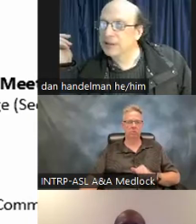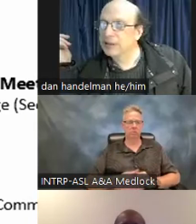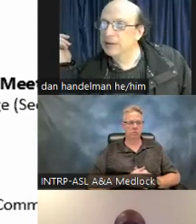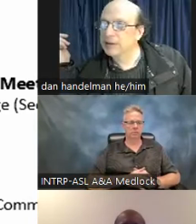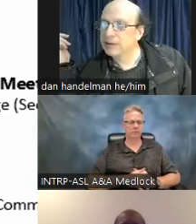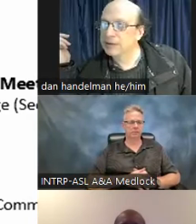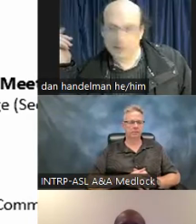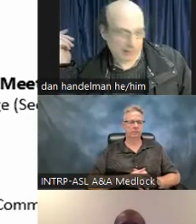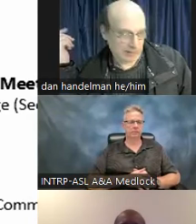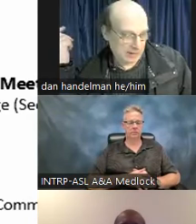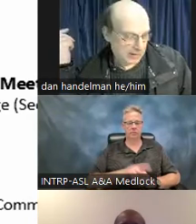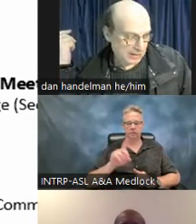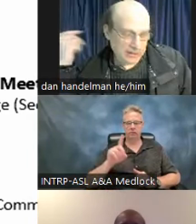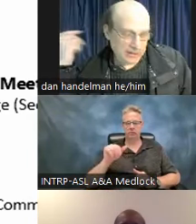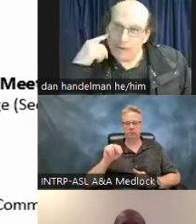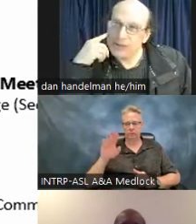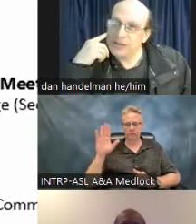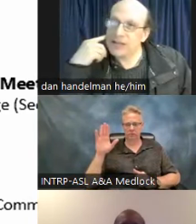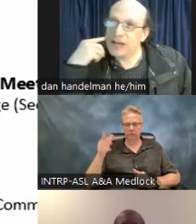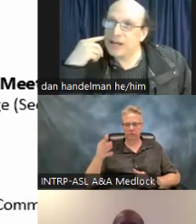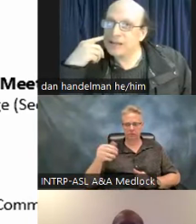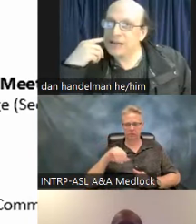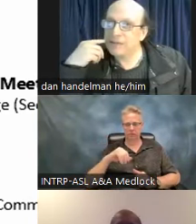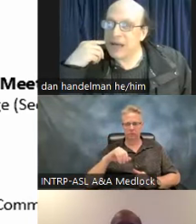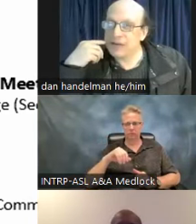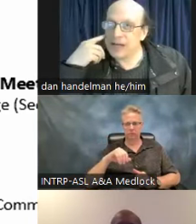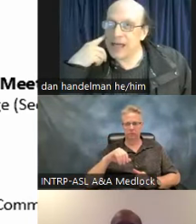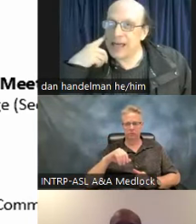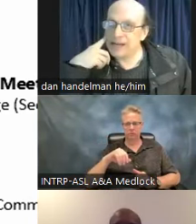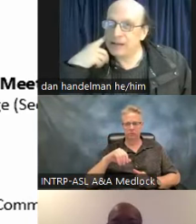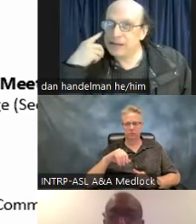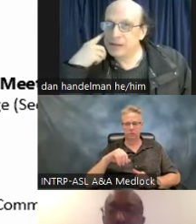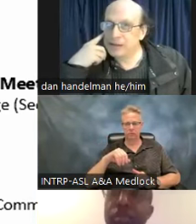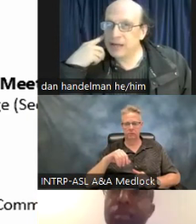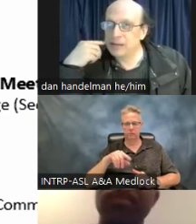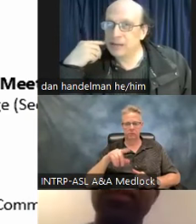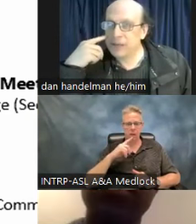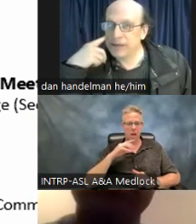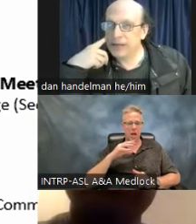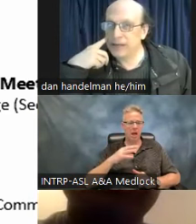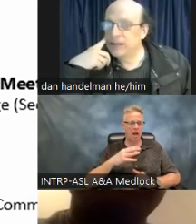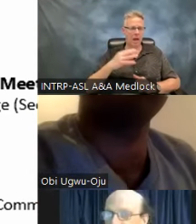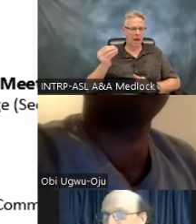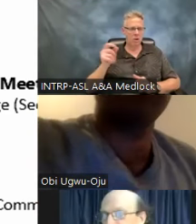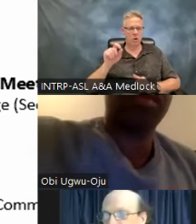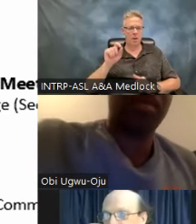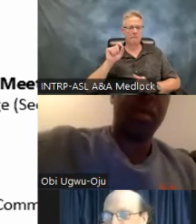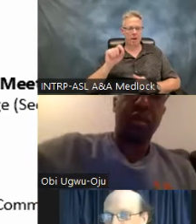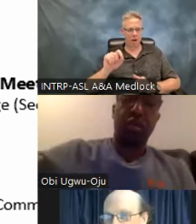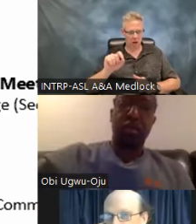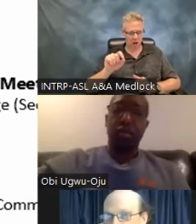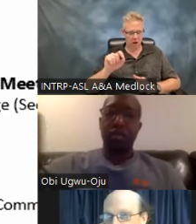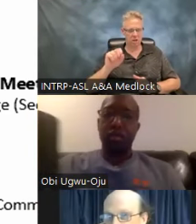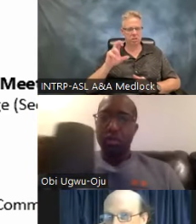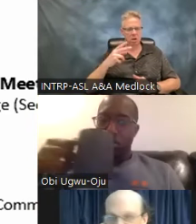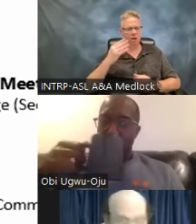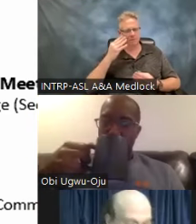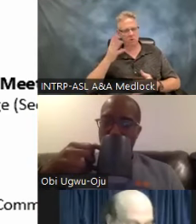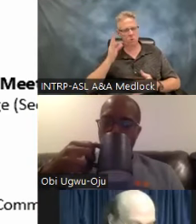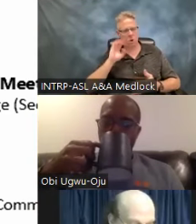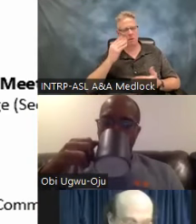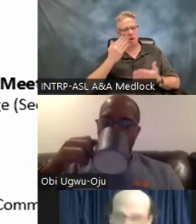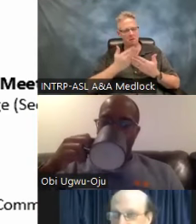Okay, yes, Co-Chair Dan? Yeah, I would just say, instead of having an and, it should just say, period, such information will be